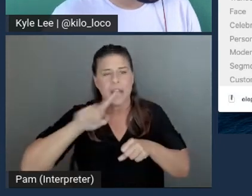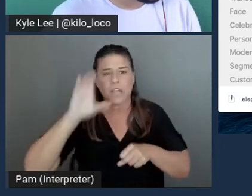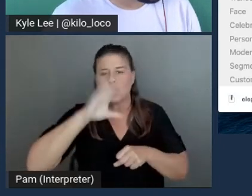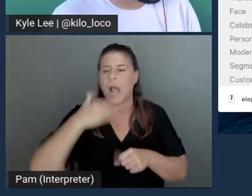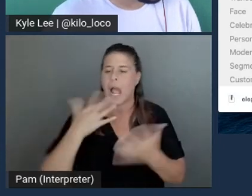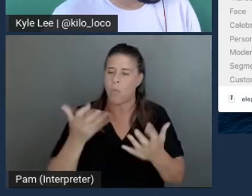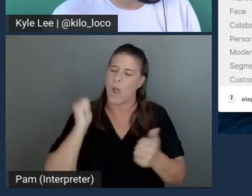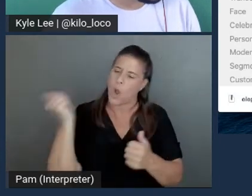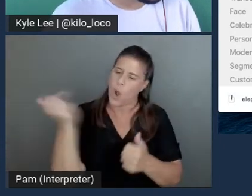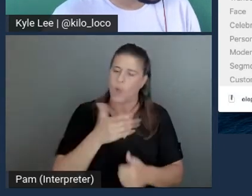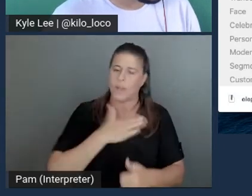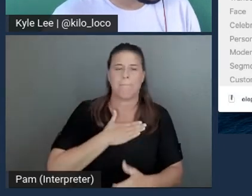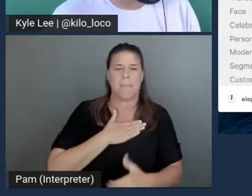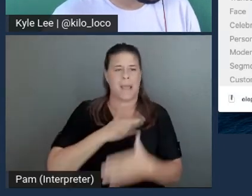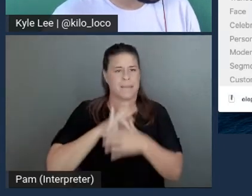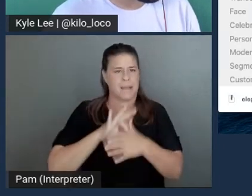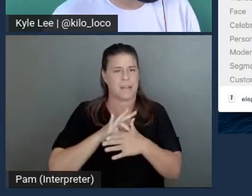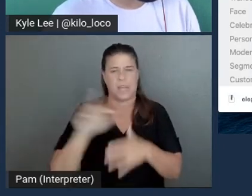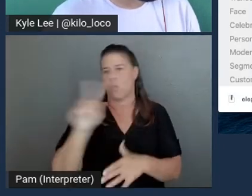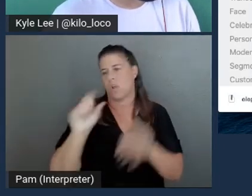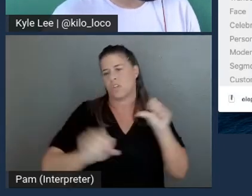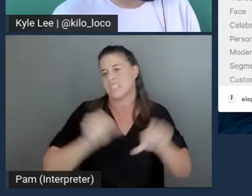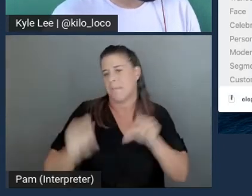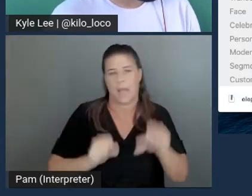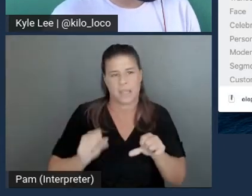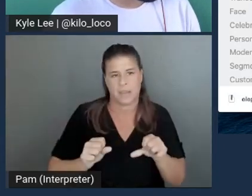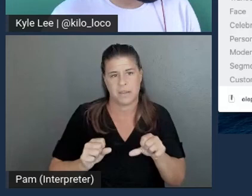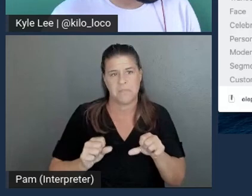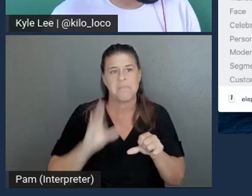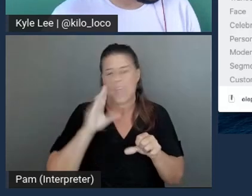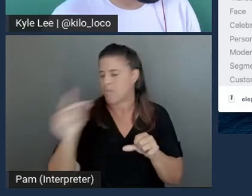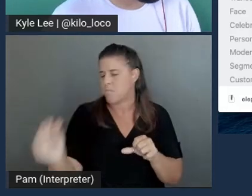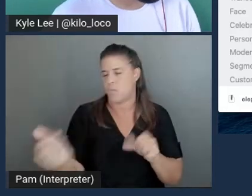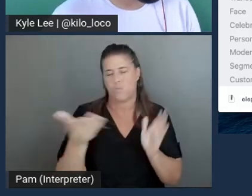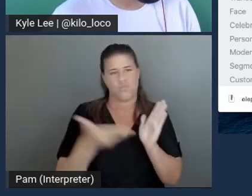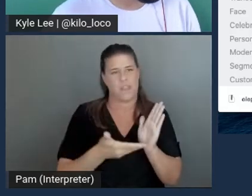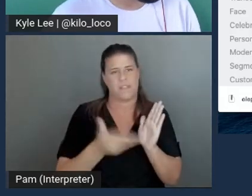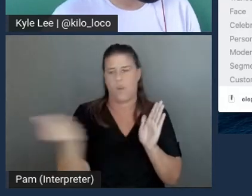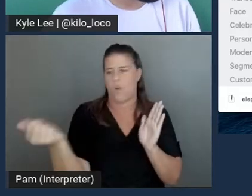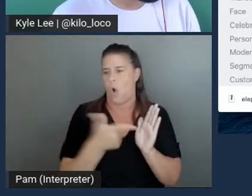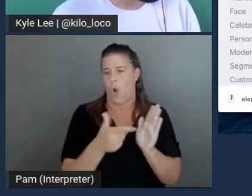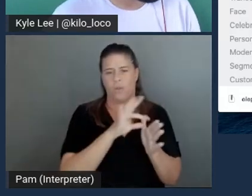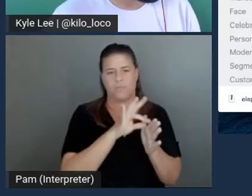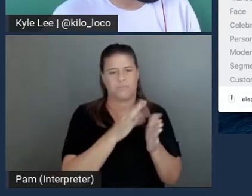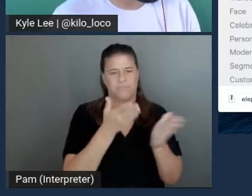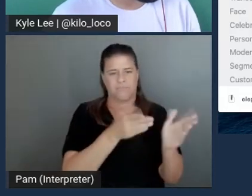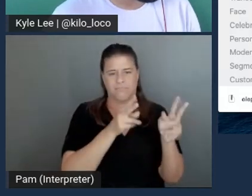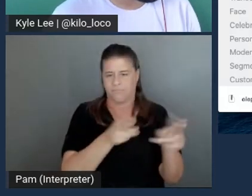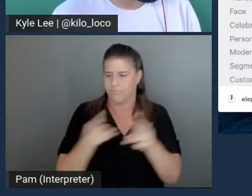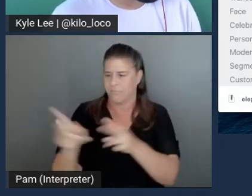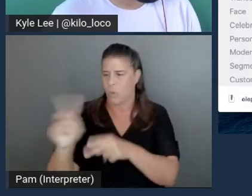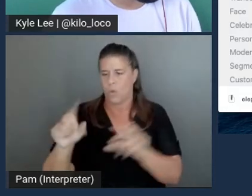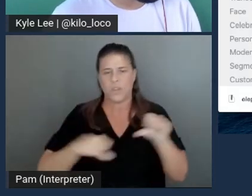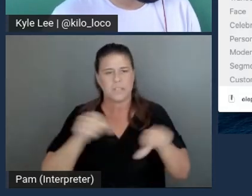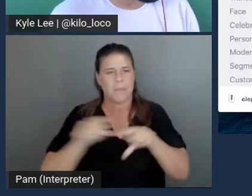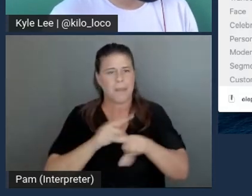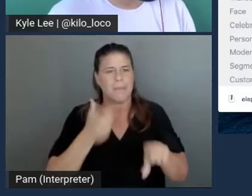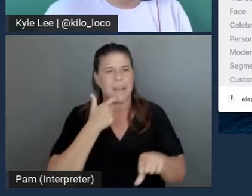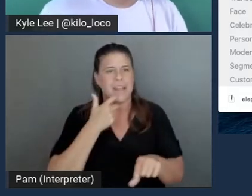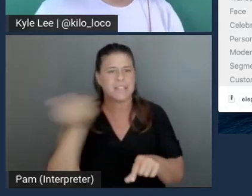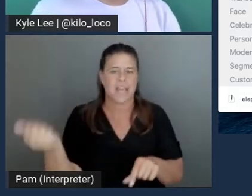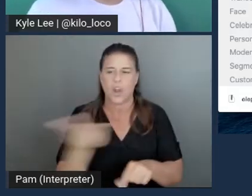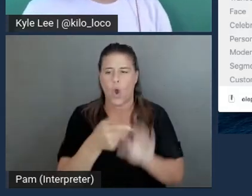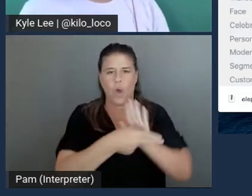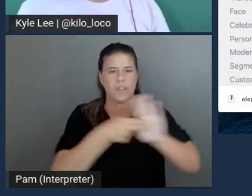all my content where there's a bike, and it'll get you right to all the content with a bike. But I said light up all the labels